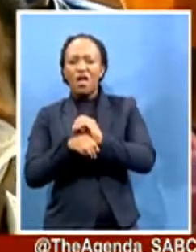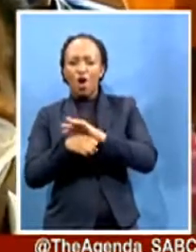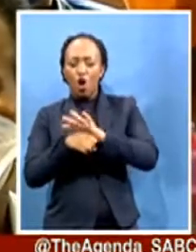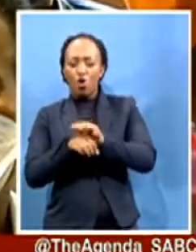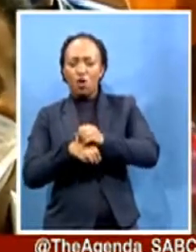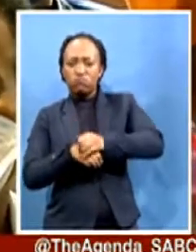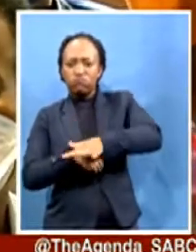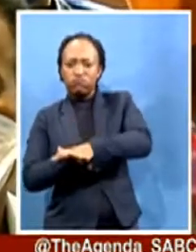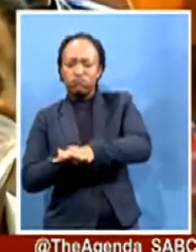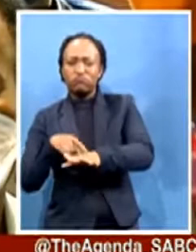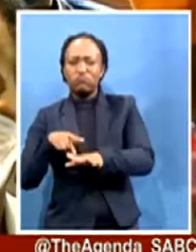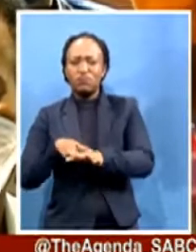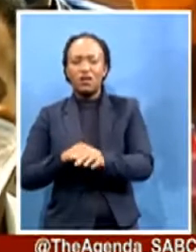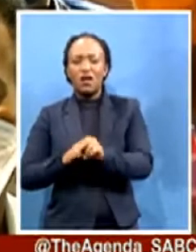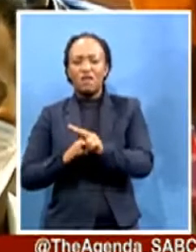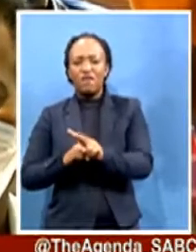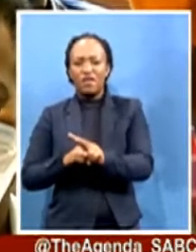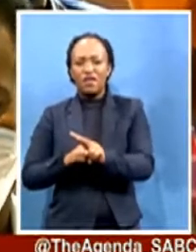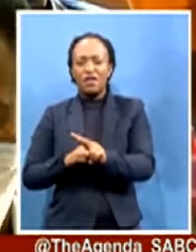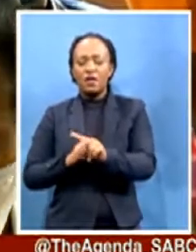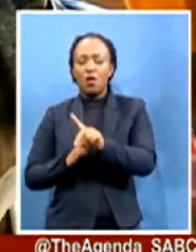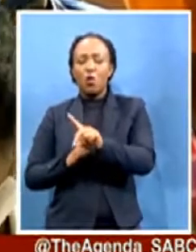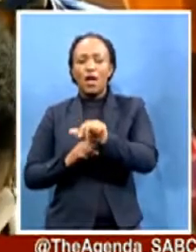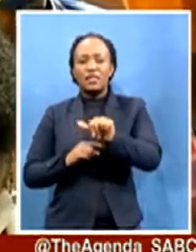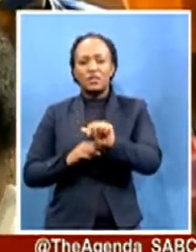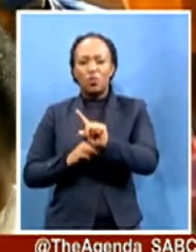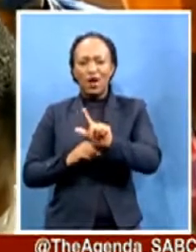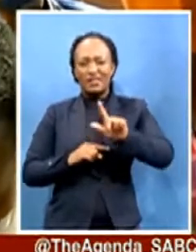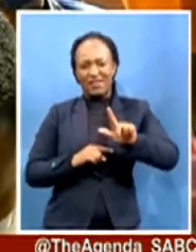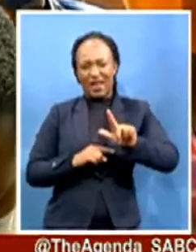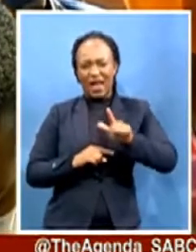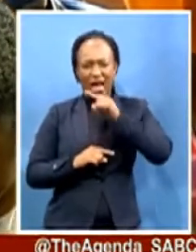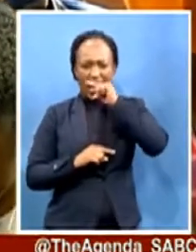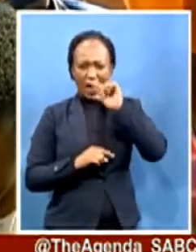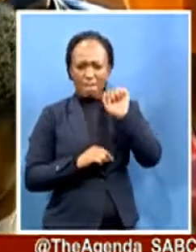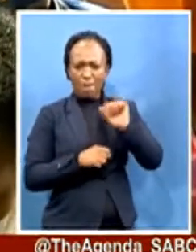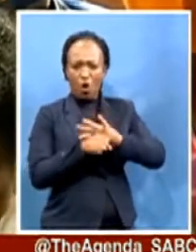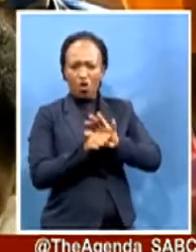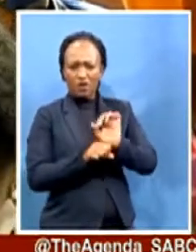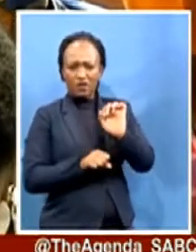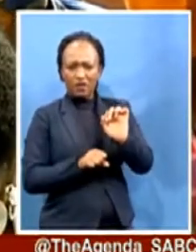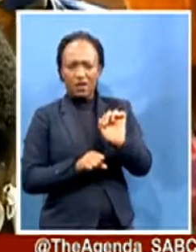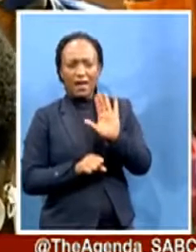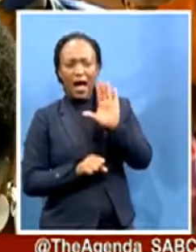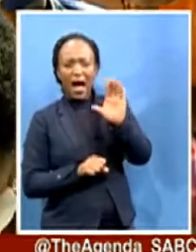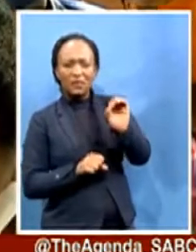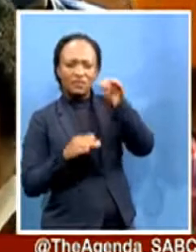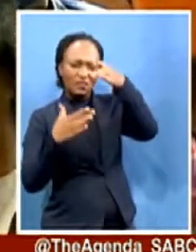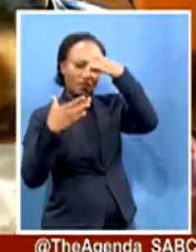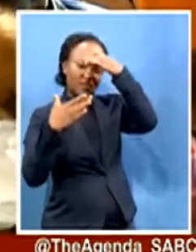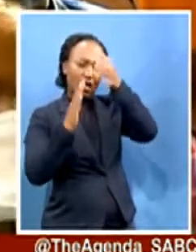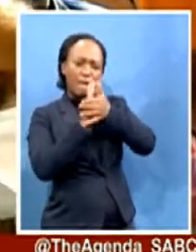B1617. That variant, when I ask our genomics experts, they say it's actually got